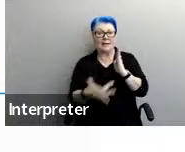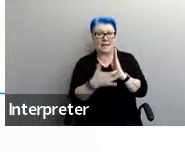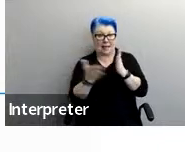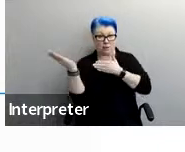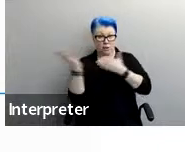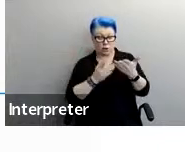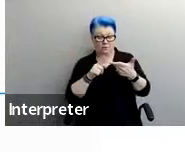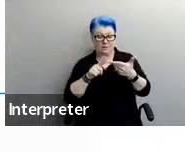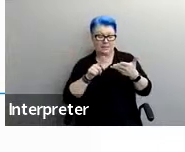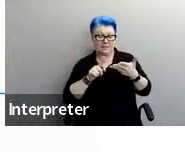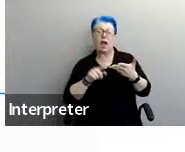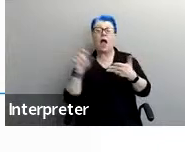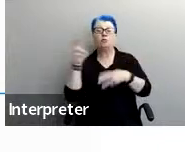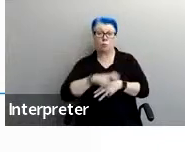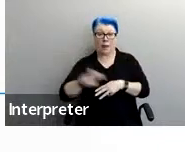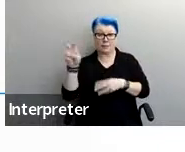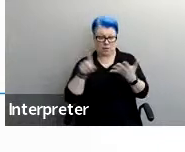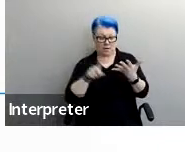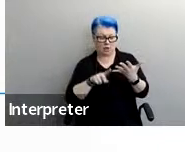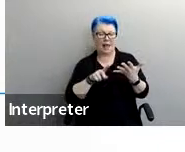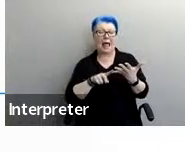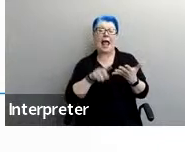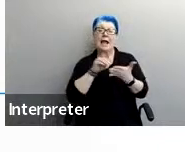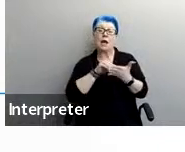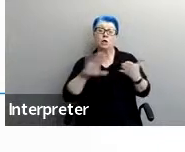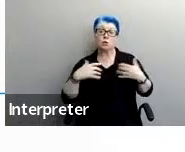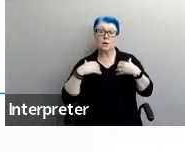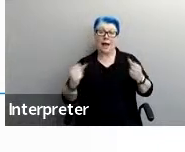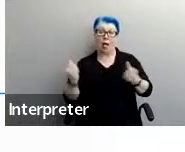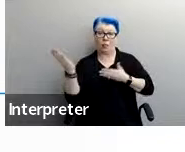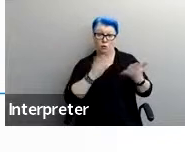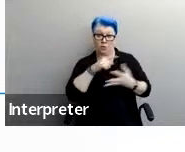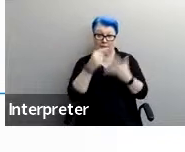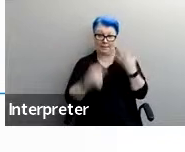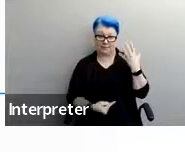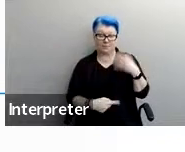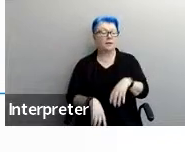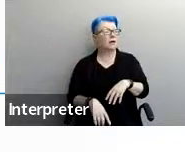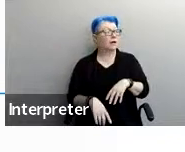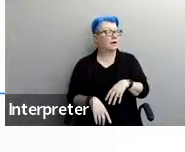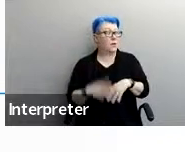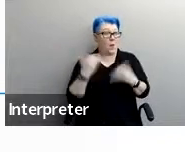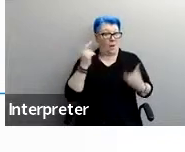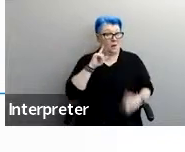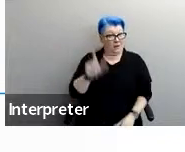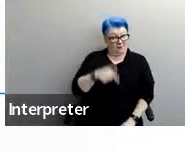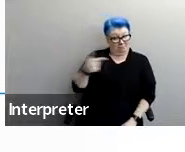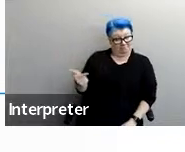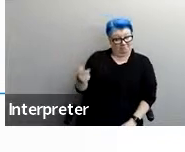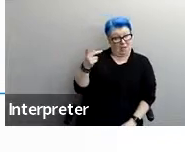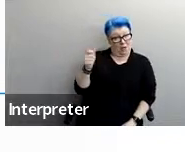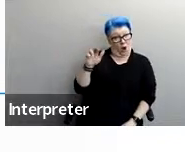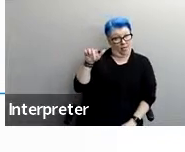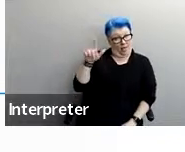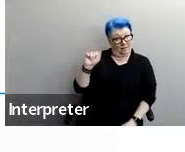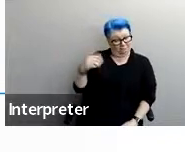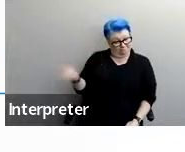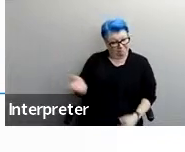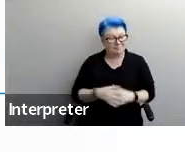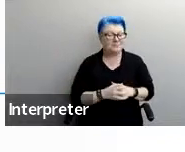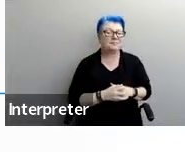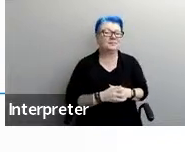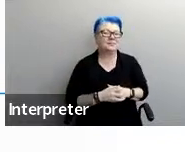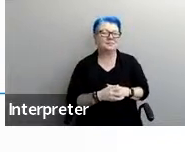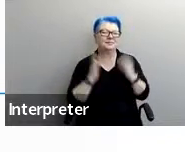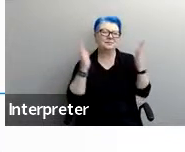services, transportation, as well as student health services. So with that, I will turn it over to Carla.